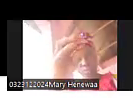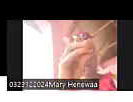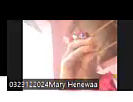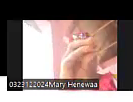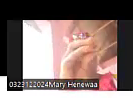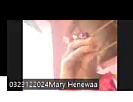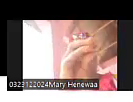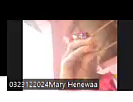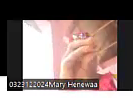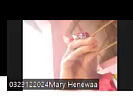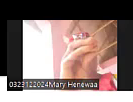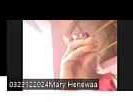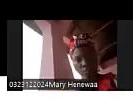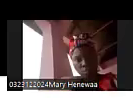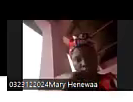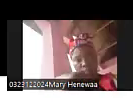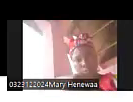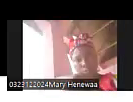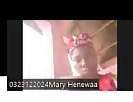P.